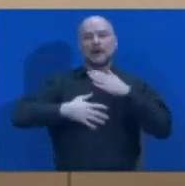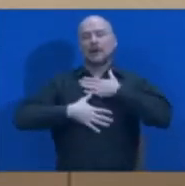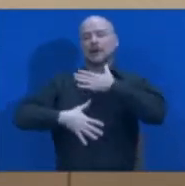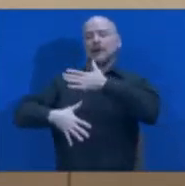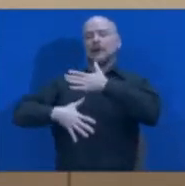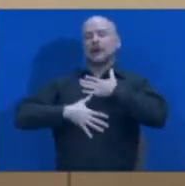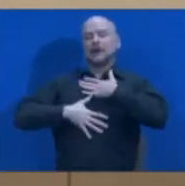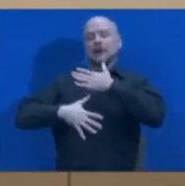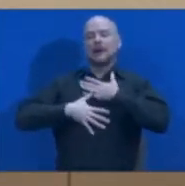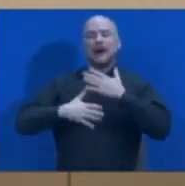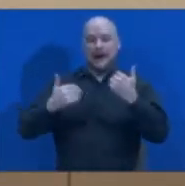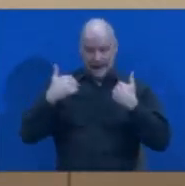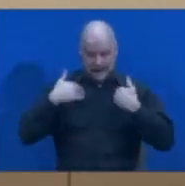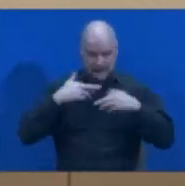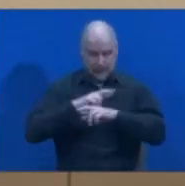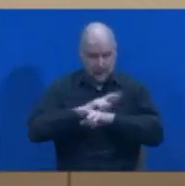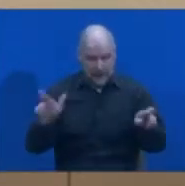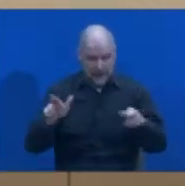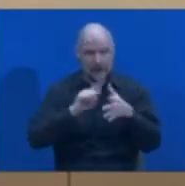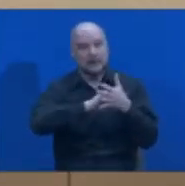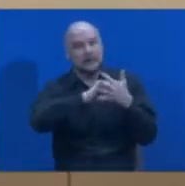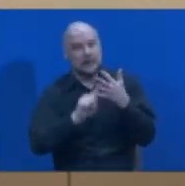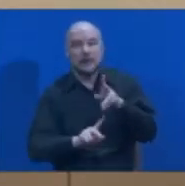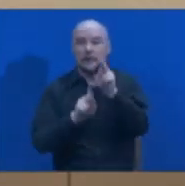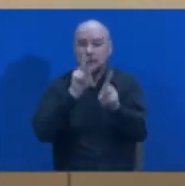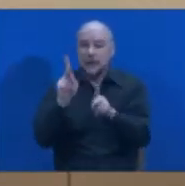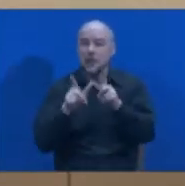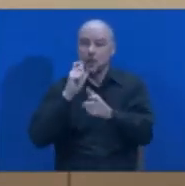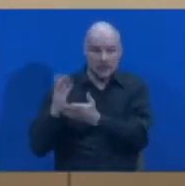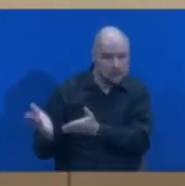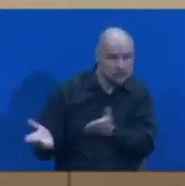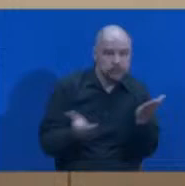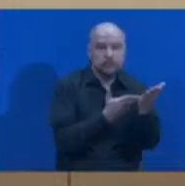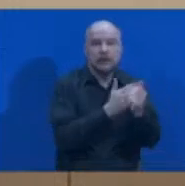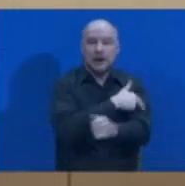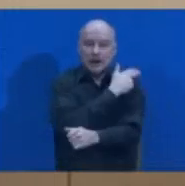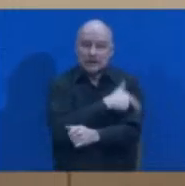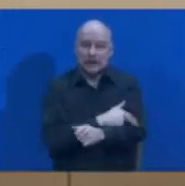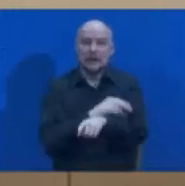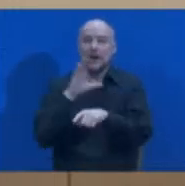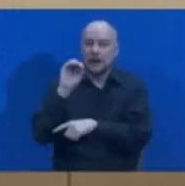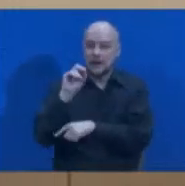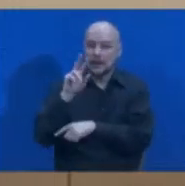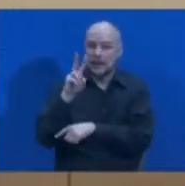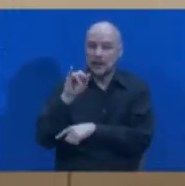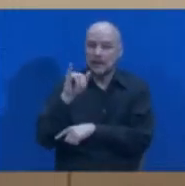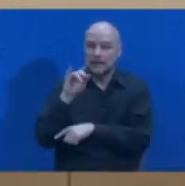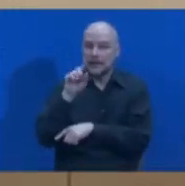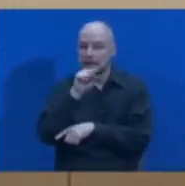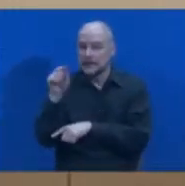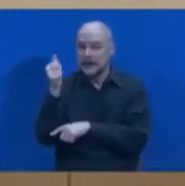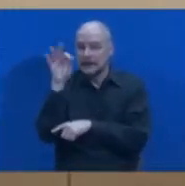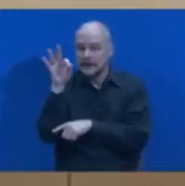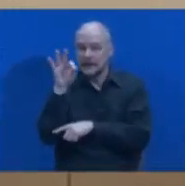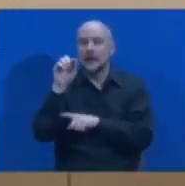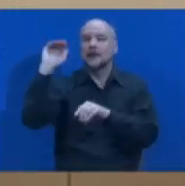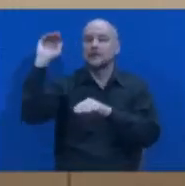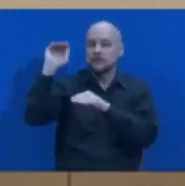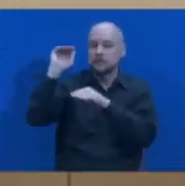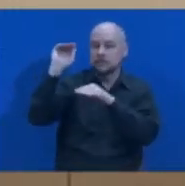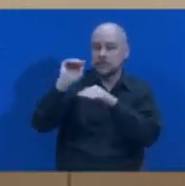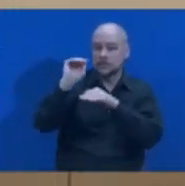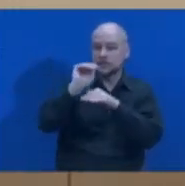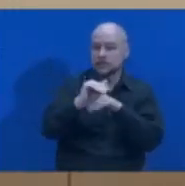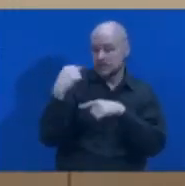of individuals with COVID who are in the hospitals have decreased, and the numbers needing ventilators have decreased over the last